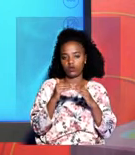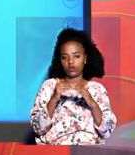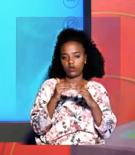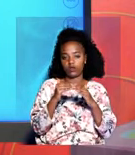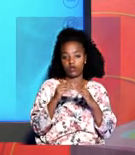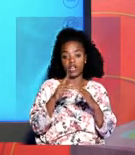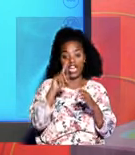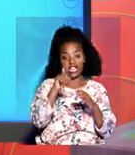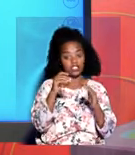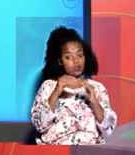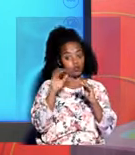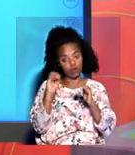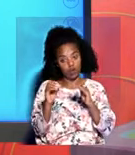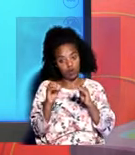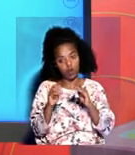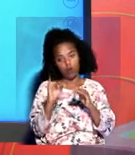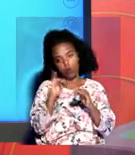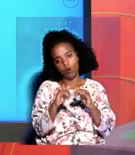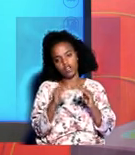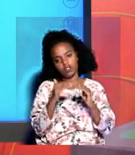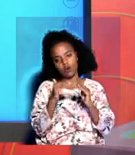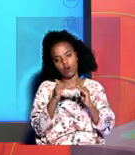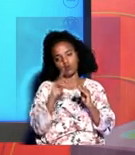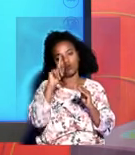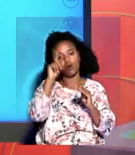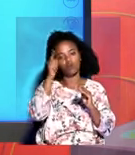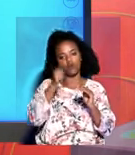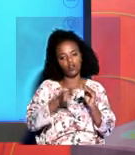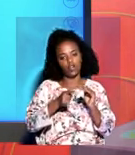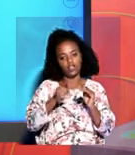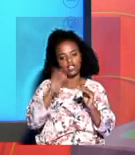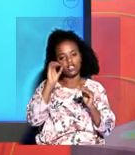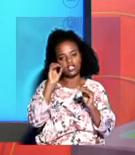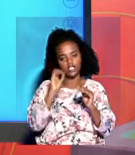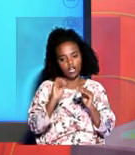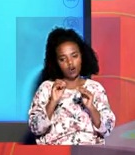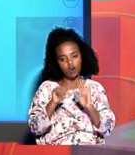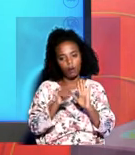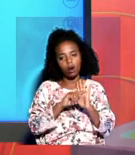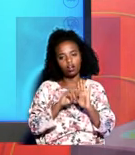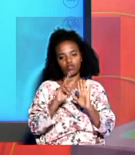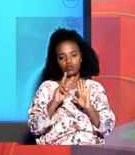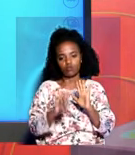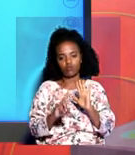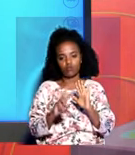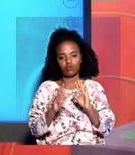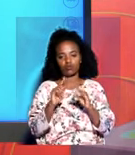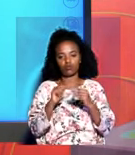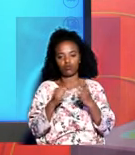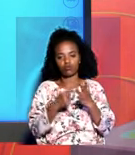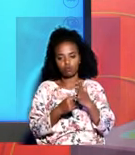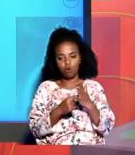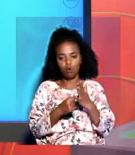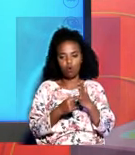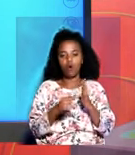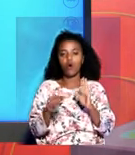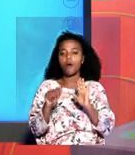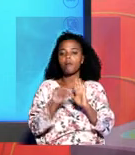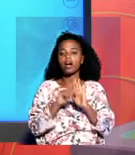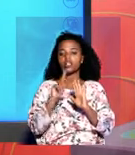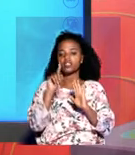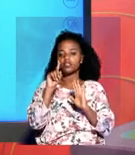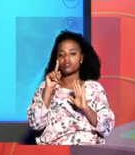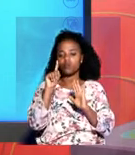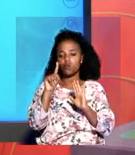when you make x0, you will have this one, 1 over 0 minus 2. So, it is minus 1 over